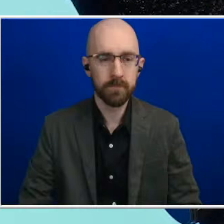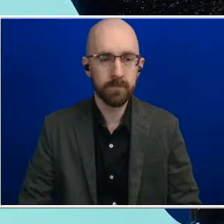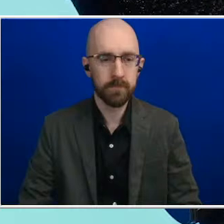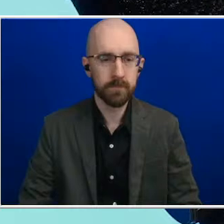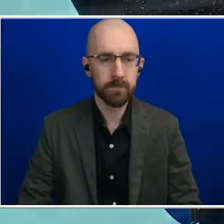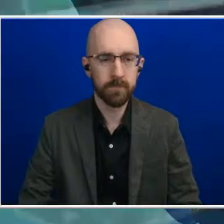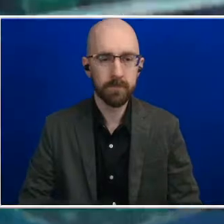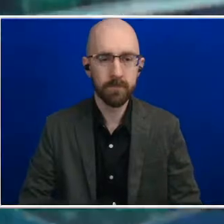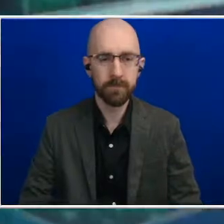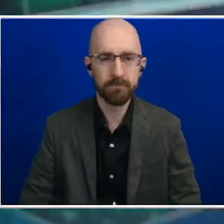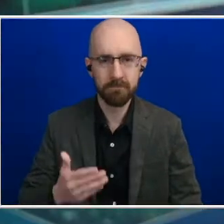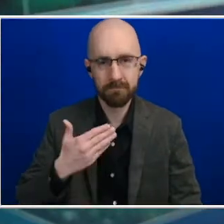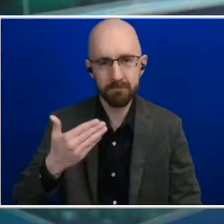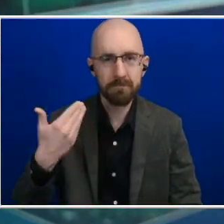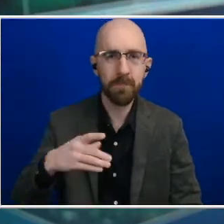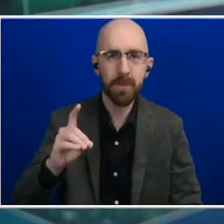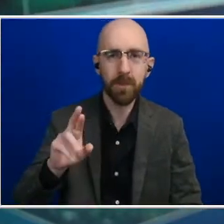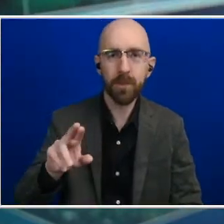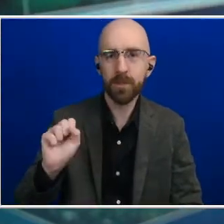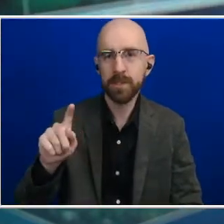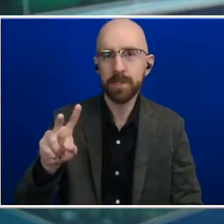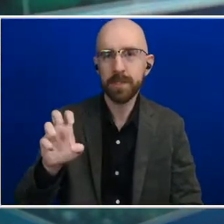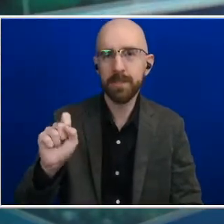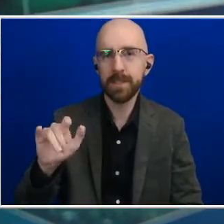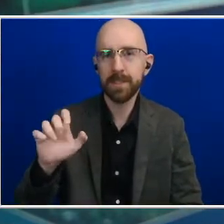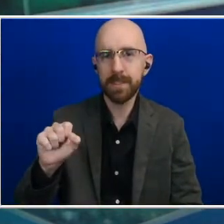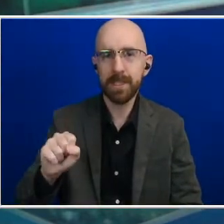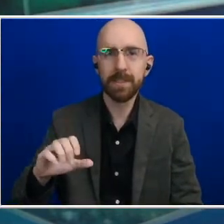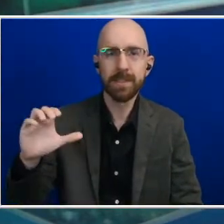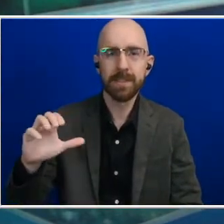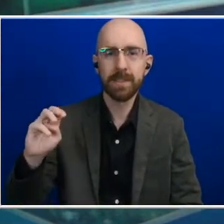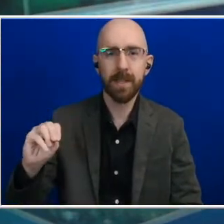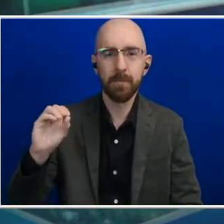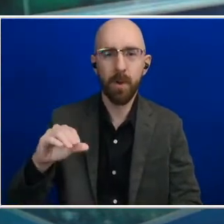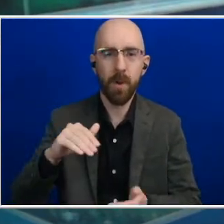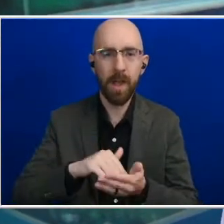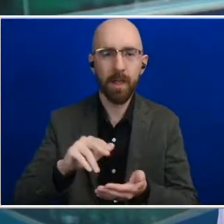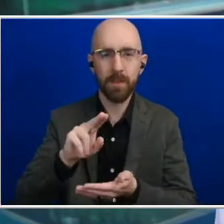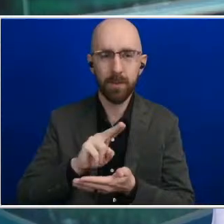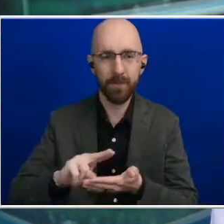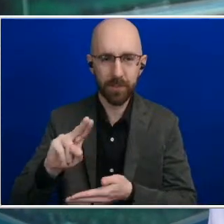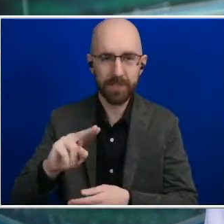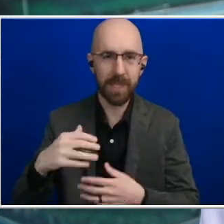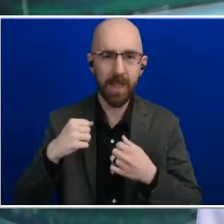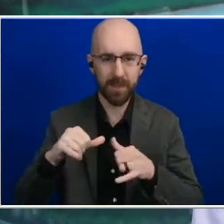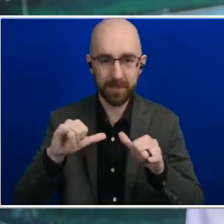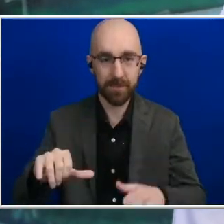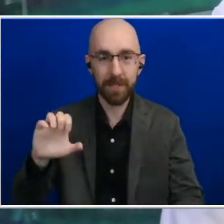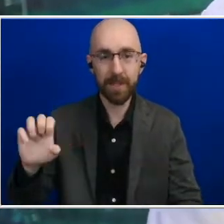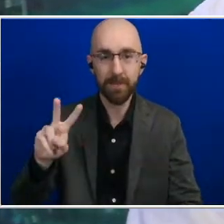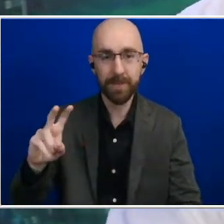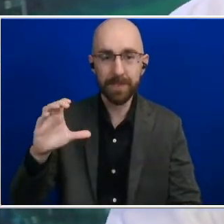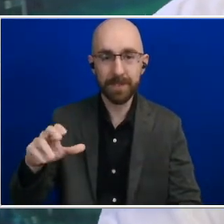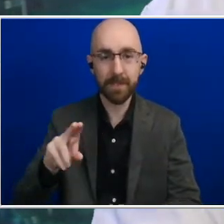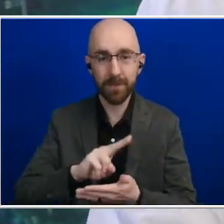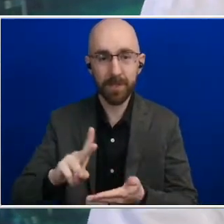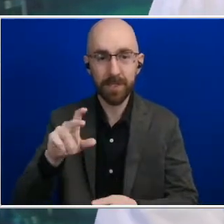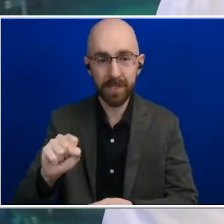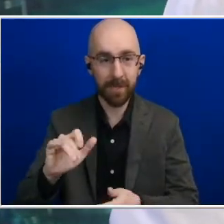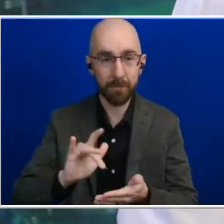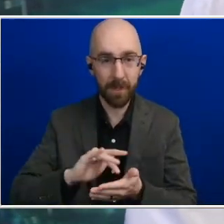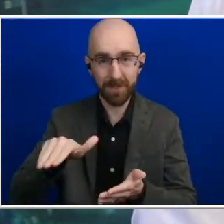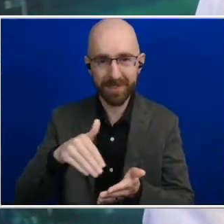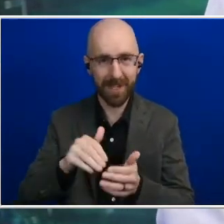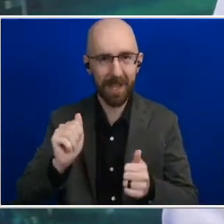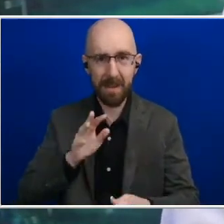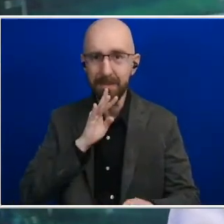Hey, good morning. I'm Dr. Stites, Chief Medical Officer here at the University of Kansas Health System and Executive Vice Chancellor at the University of Kansas Medical Center. I can say those words very quickly. This is Open